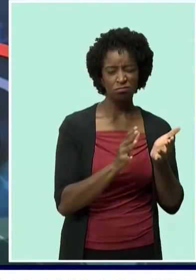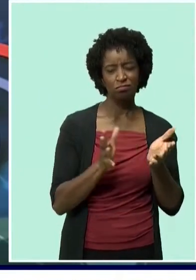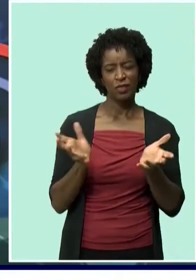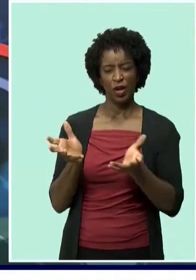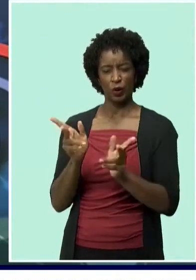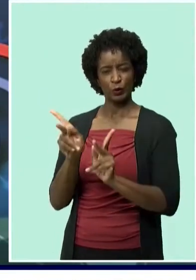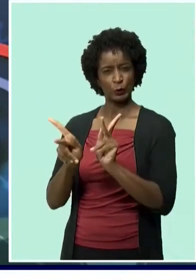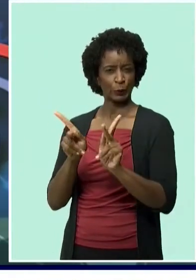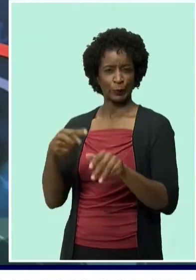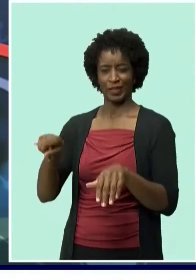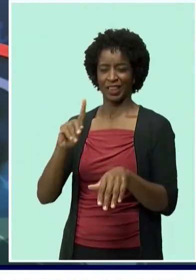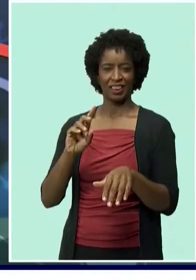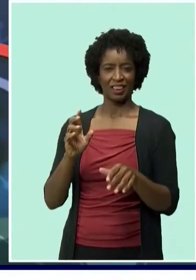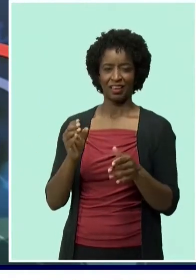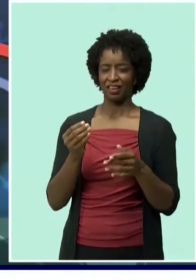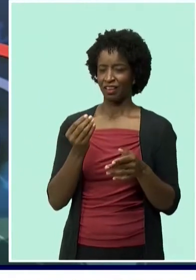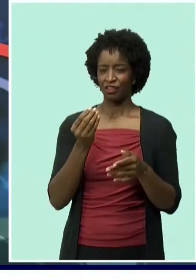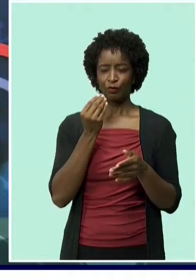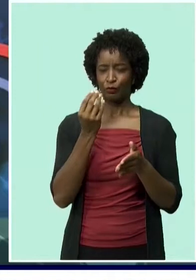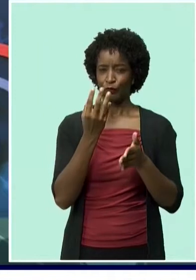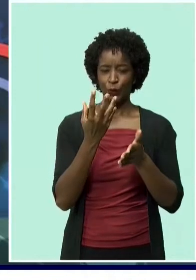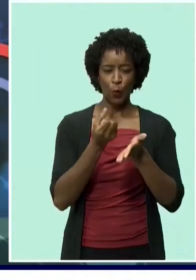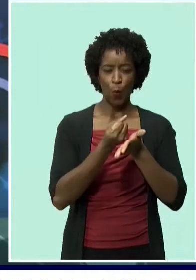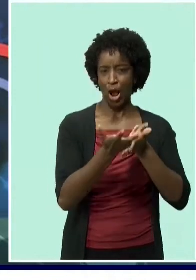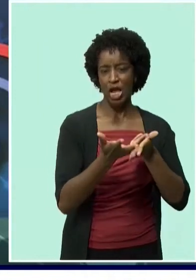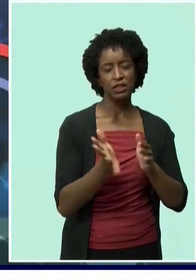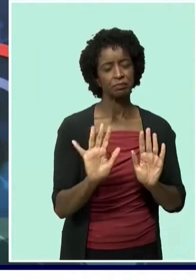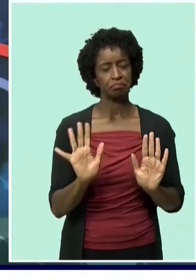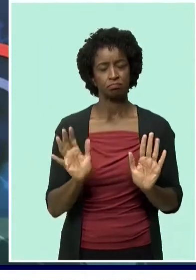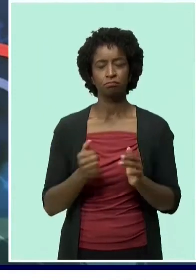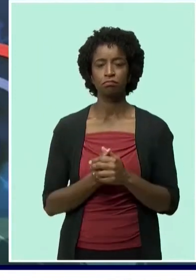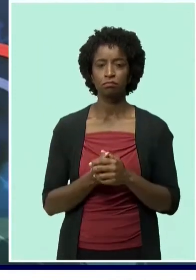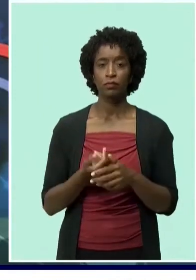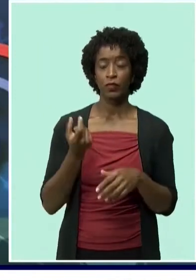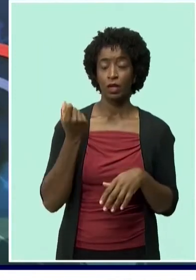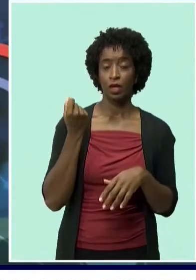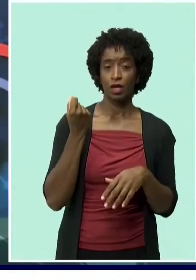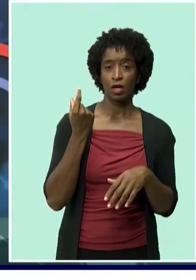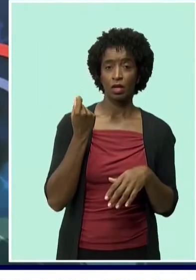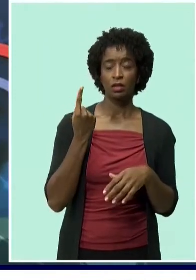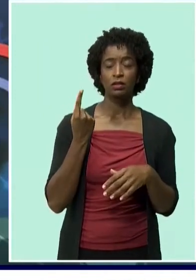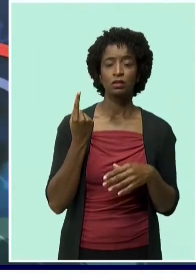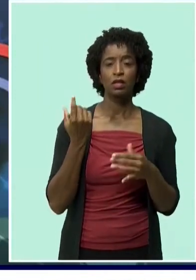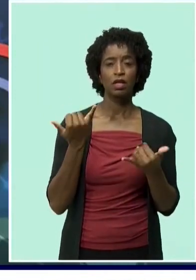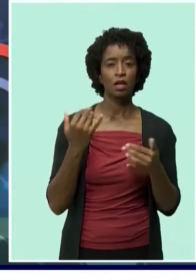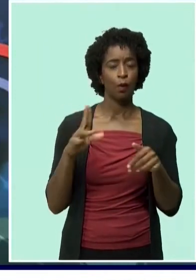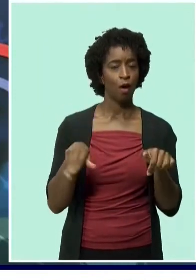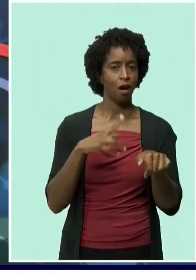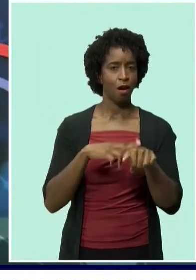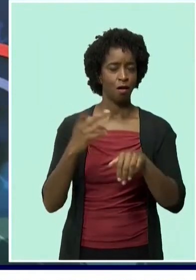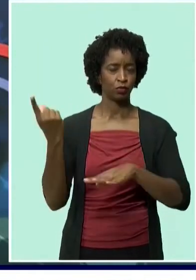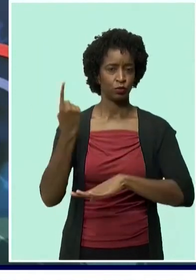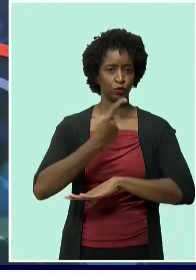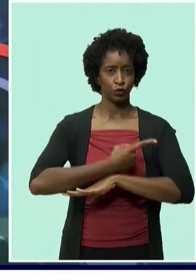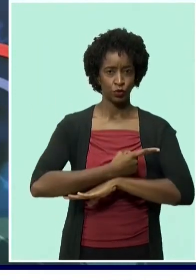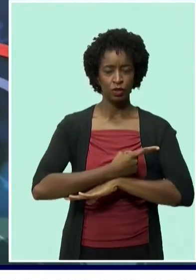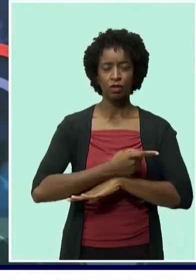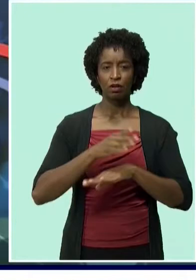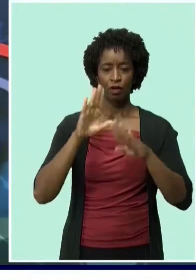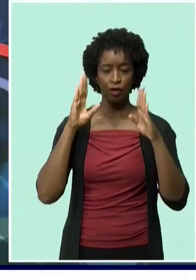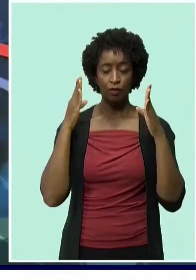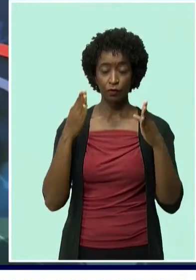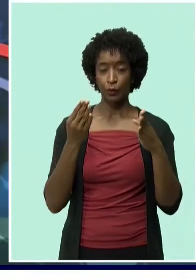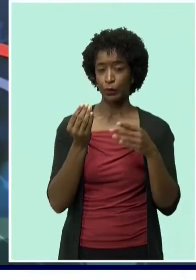The initiative comes as the 3rd International Day of Awareness of Food Loss and Waste is observed today, September